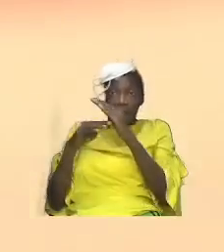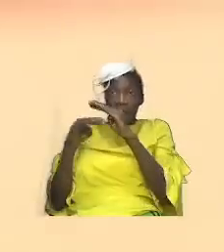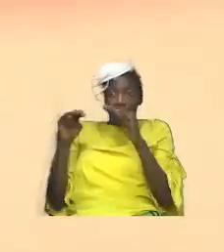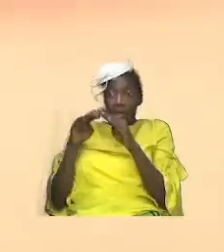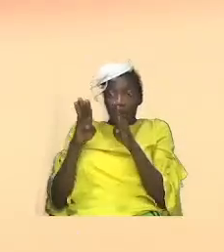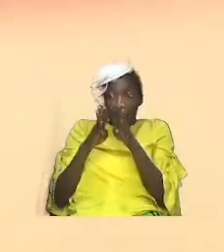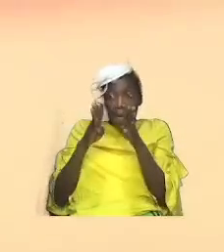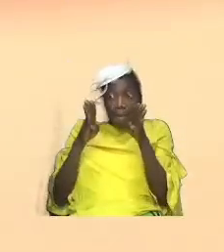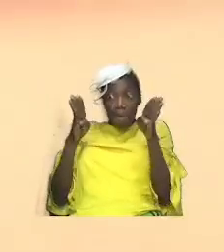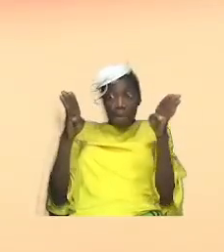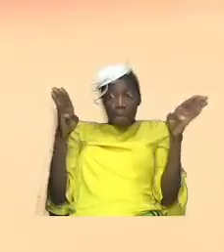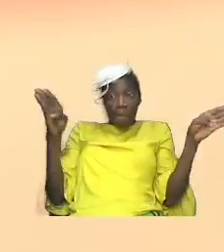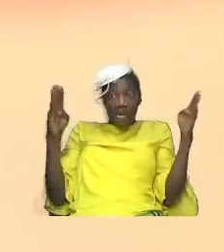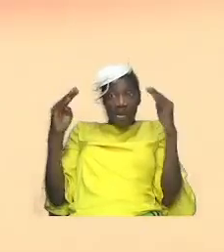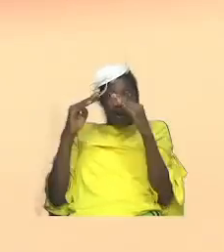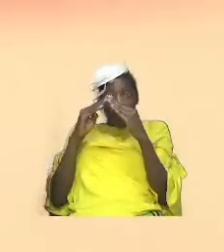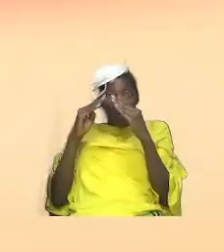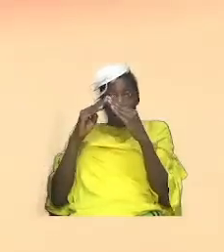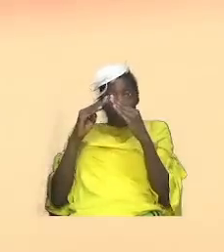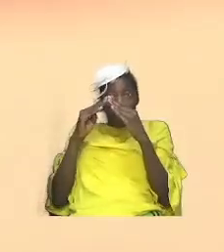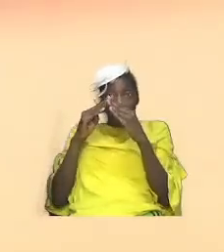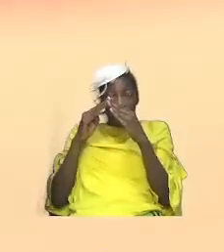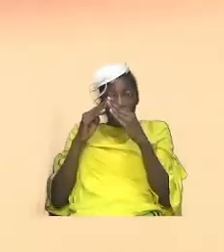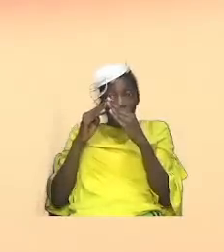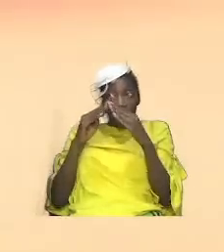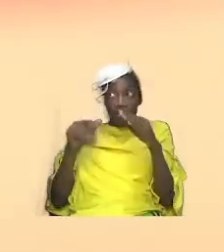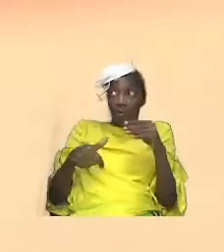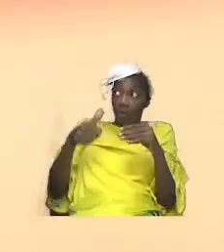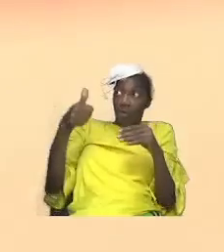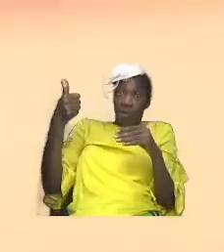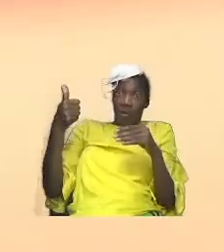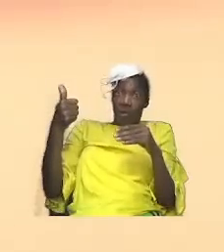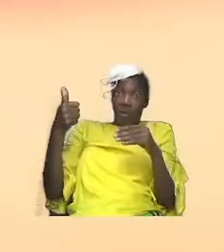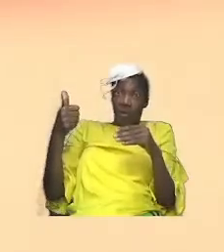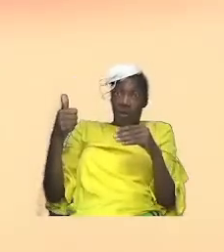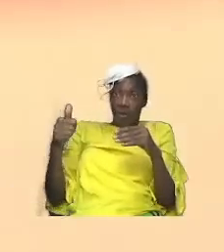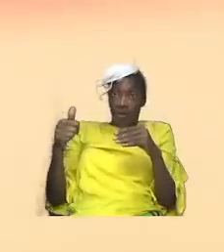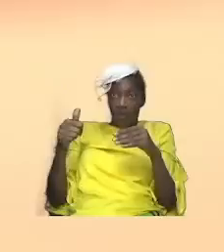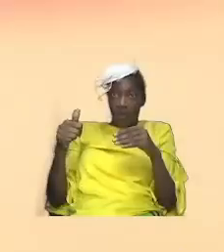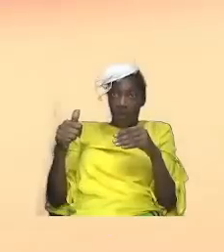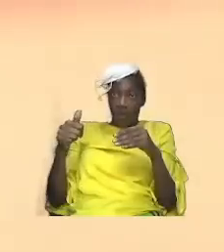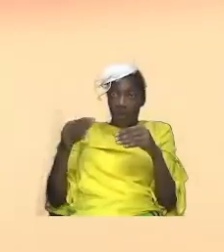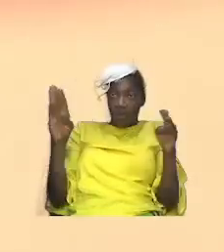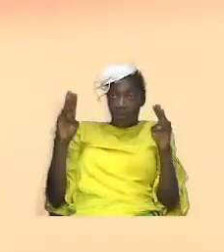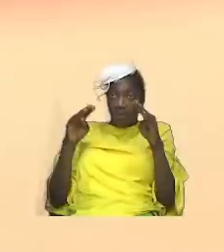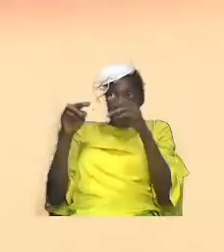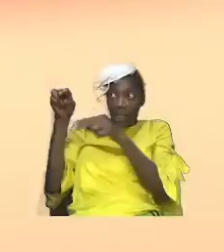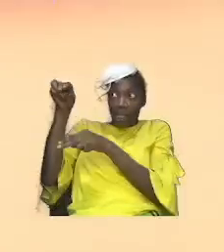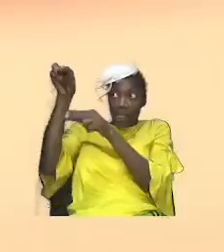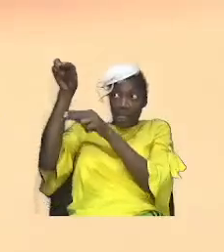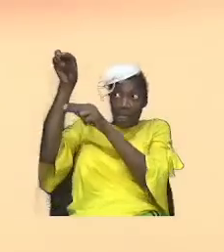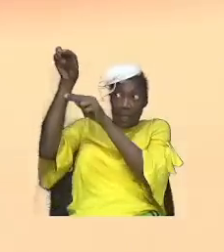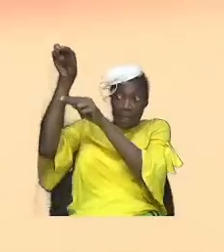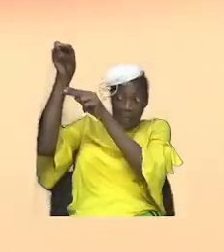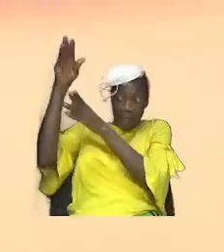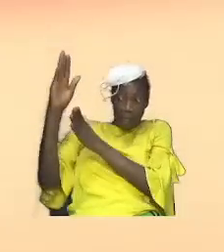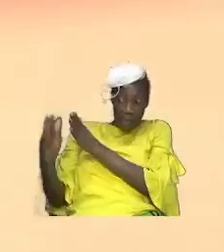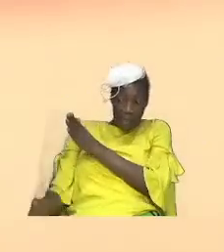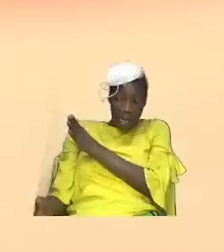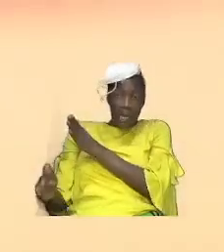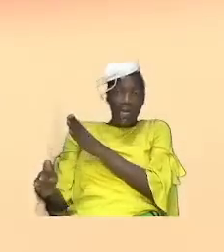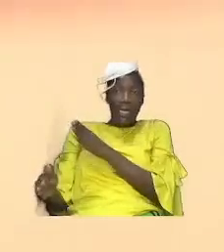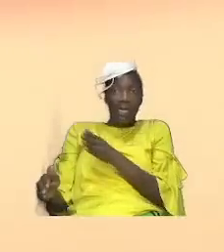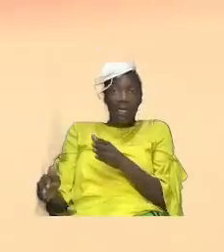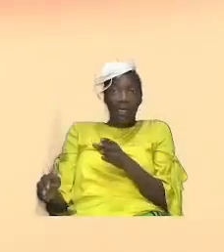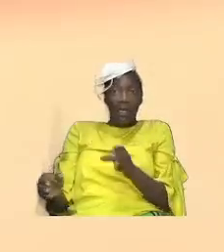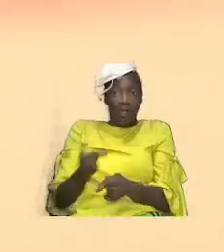fancy house. So if you look on Beverly Hillside and you say, oh, those people, look at the big, pretty crown house on the hillside coming down,